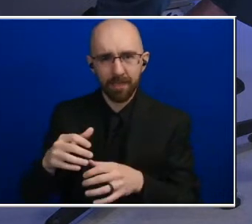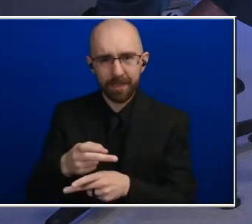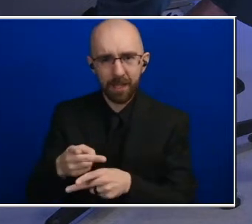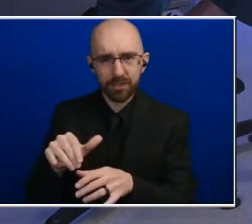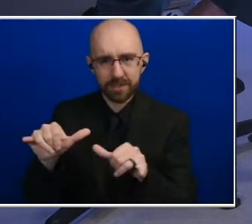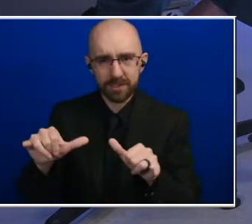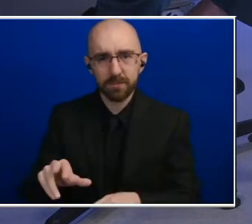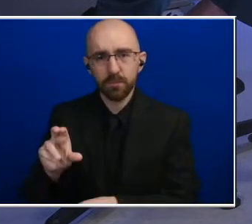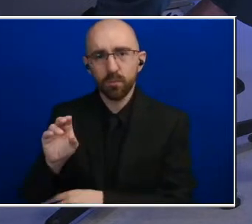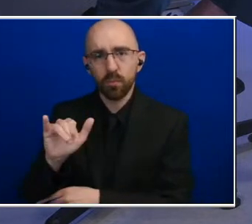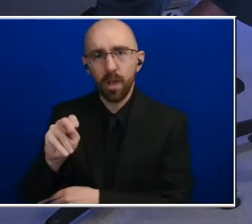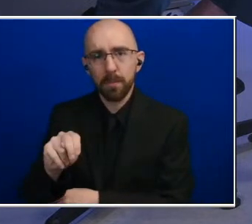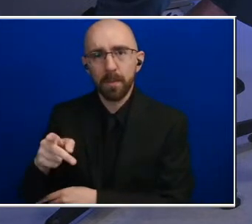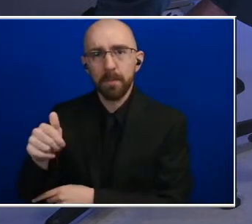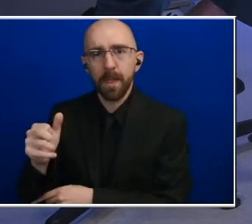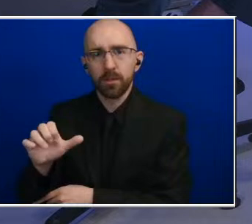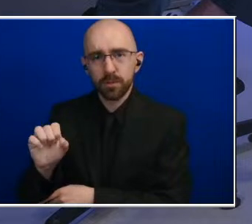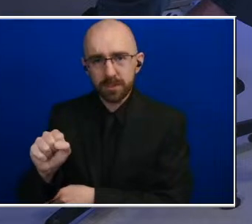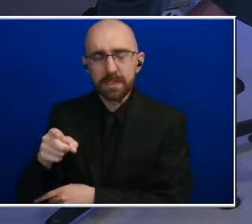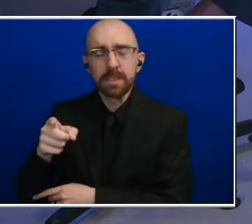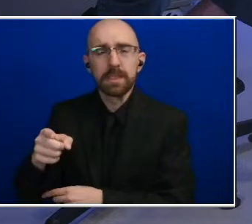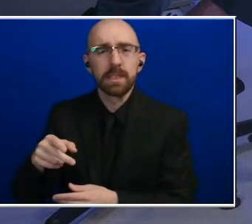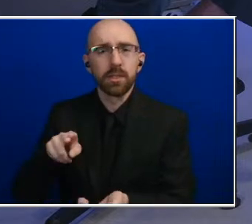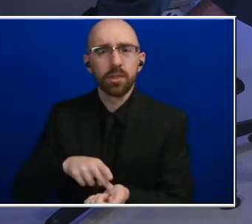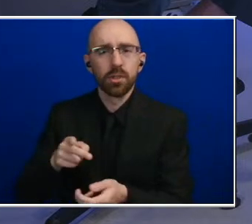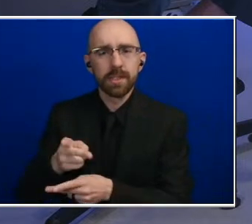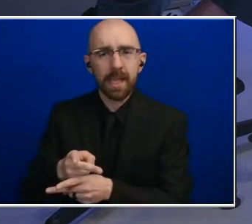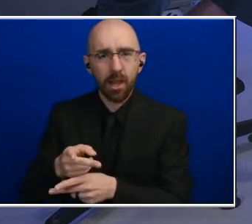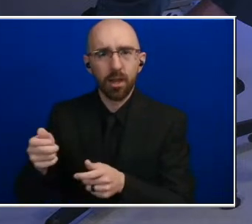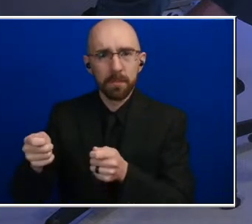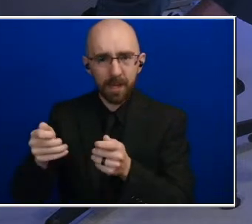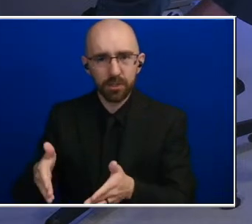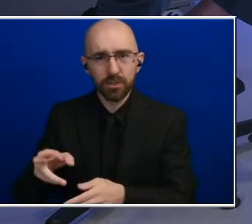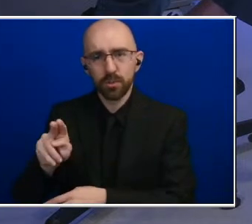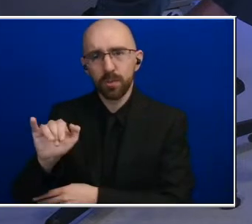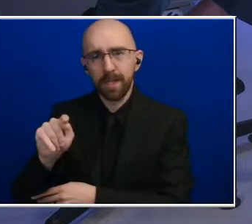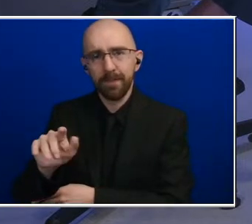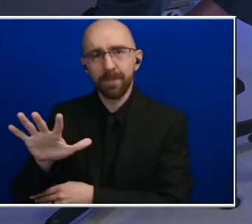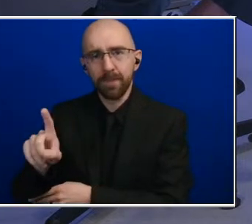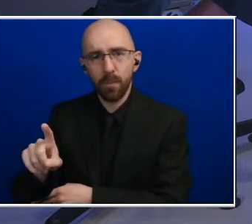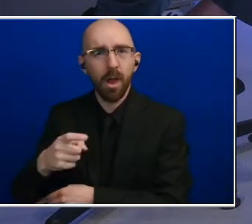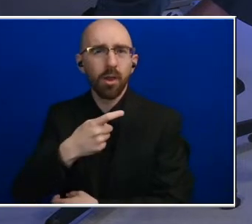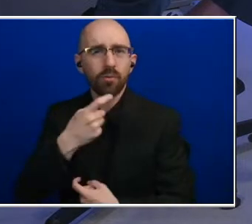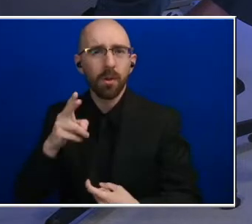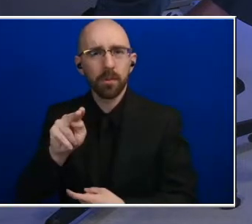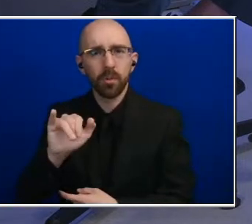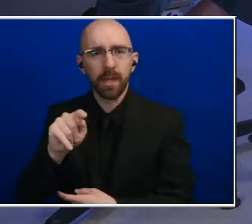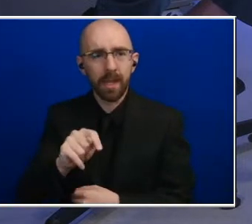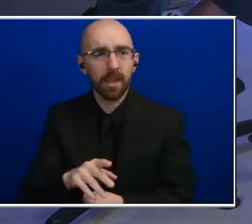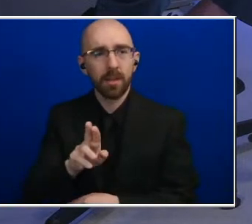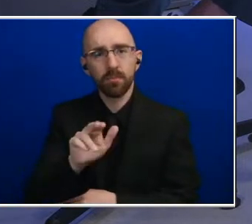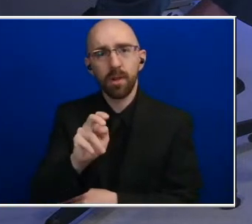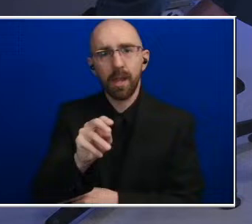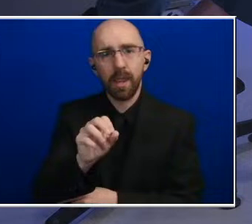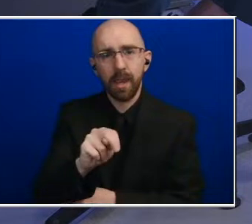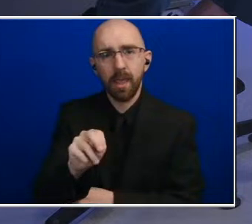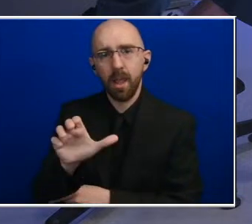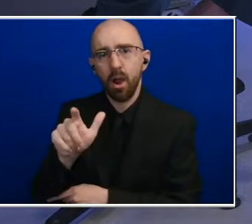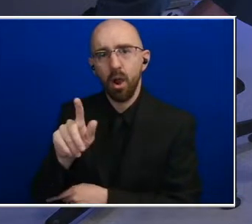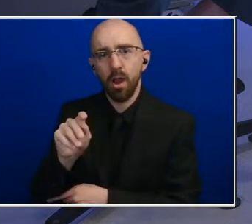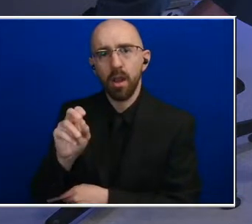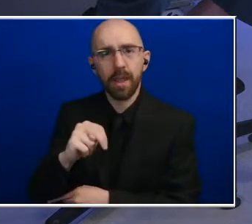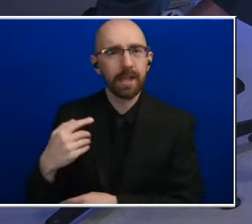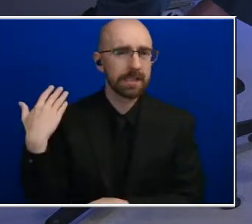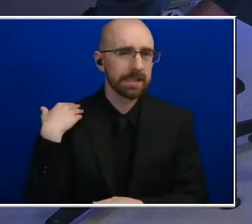nurse manager leading the nursing unit on Unit 51, our trauma unit. And Dr. Brandon Carlson is a spine surgeon who does a lot of